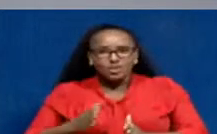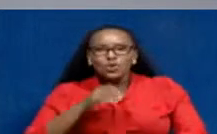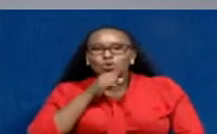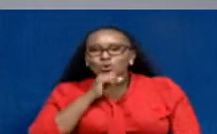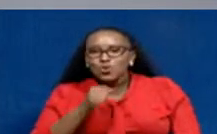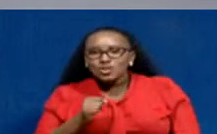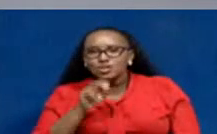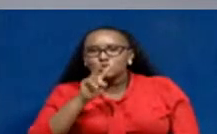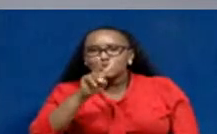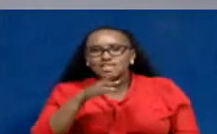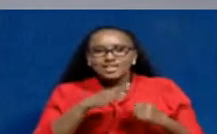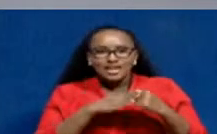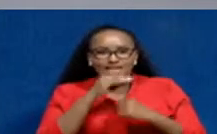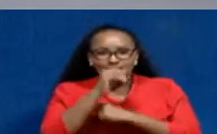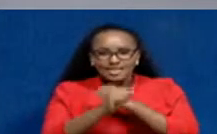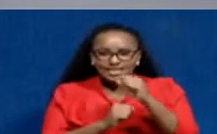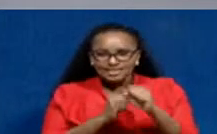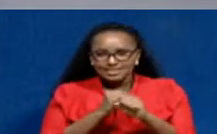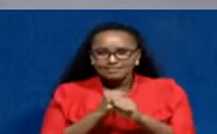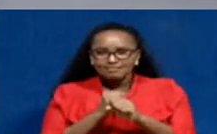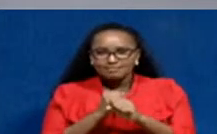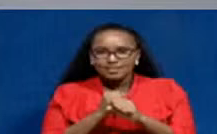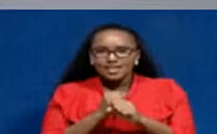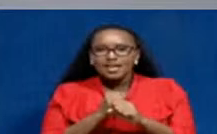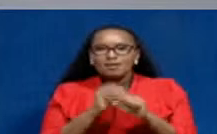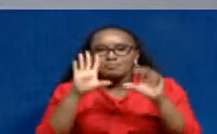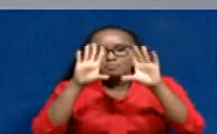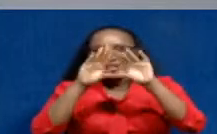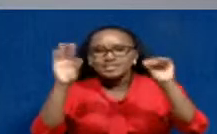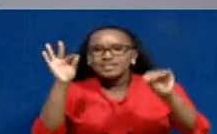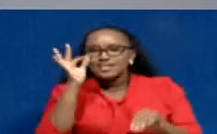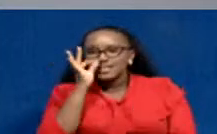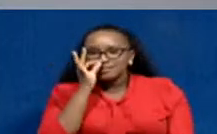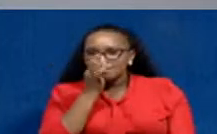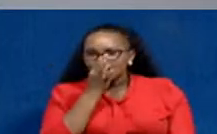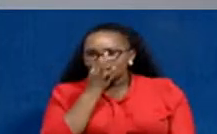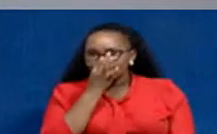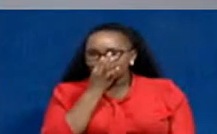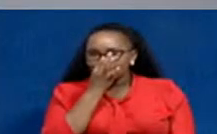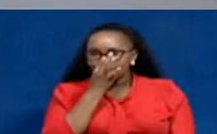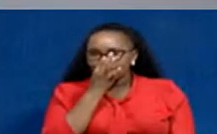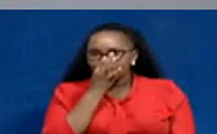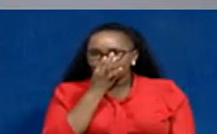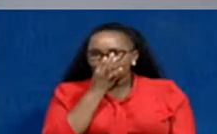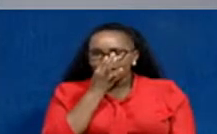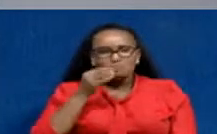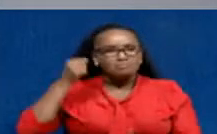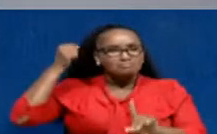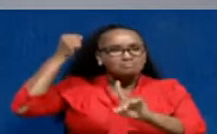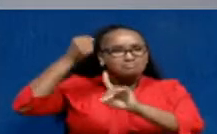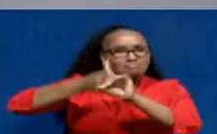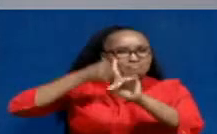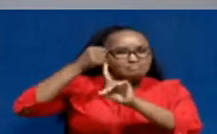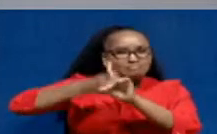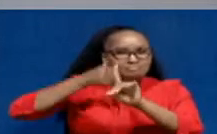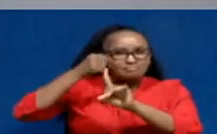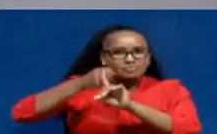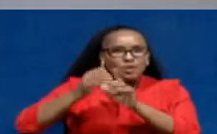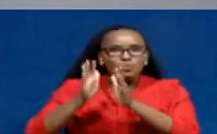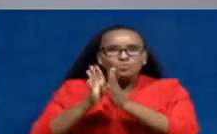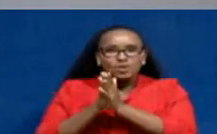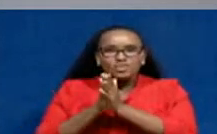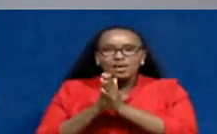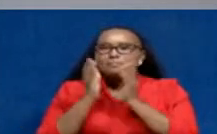of 29, the Honorable Mwai Kibaki was persuaded by